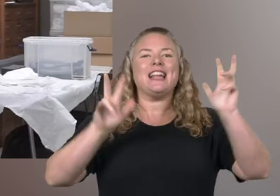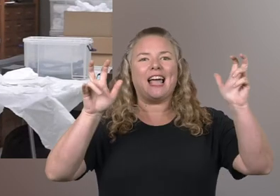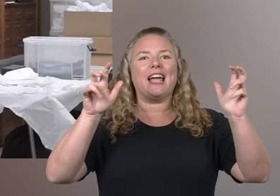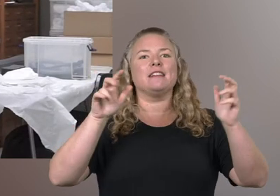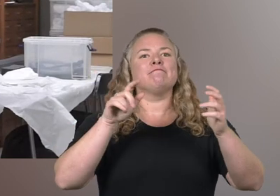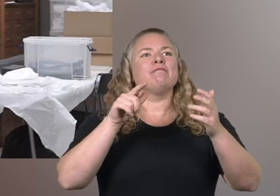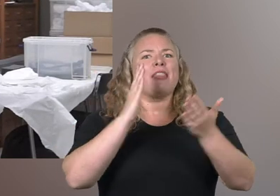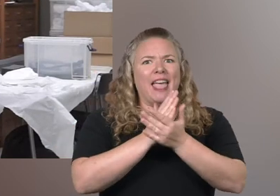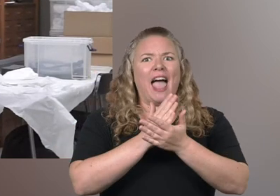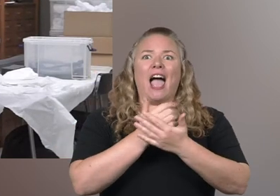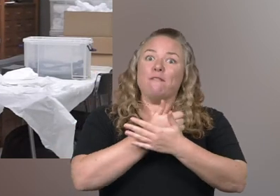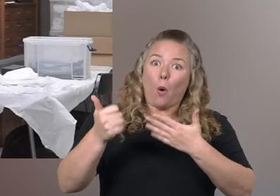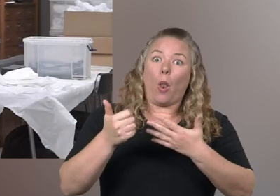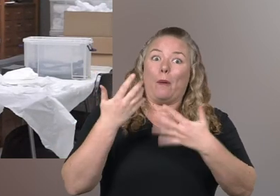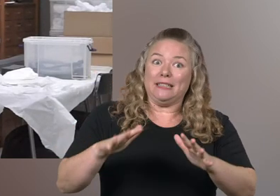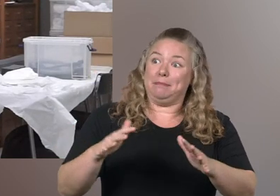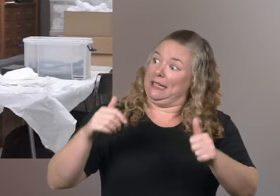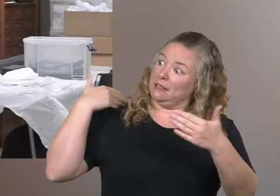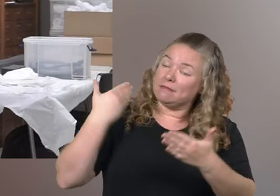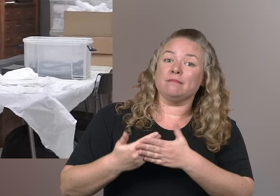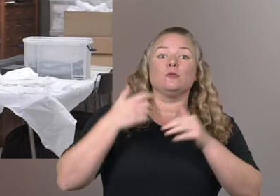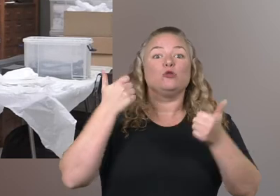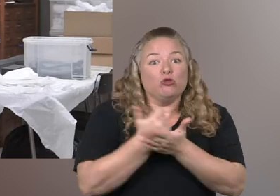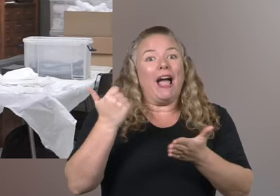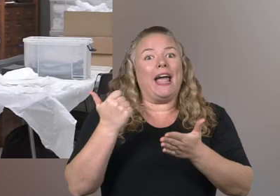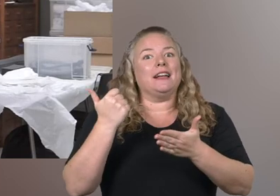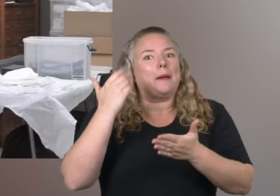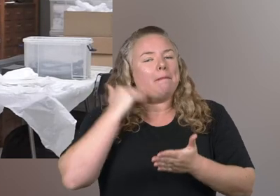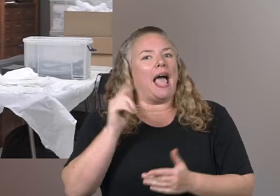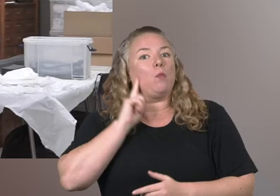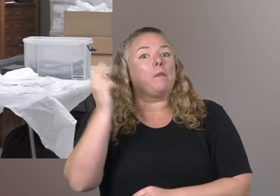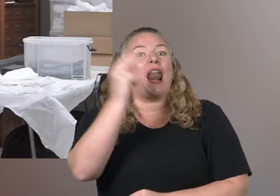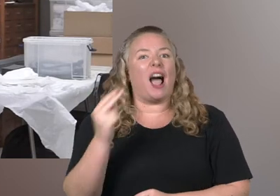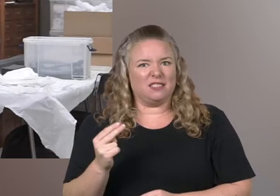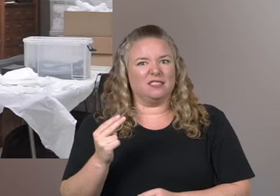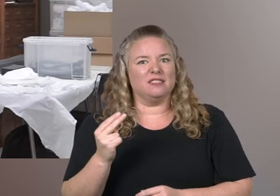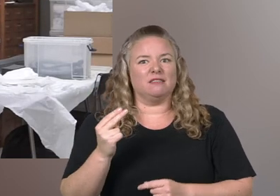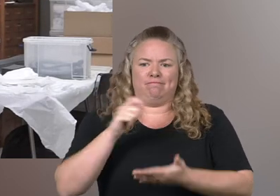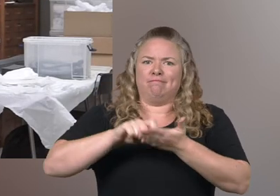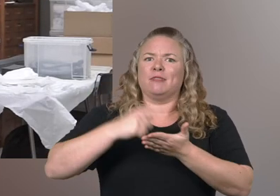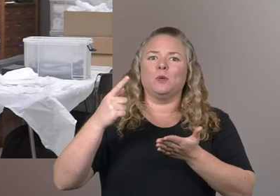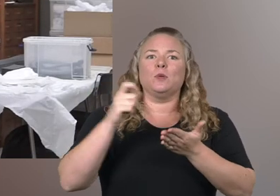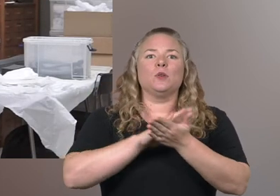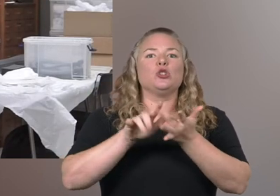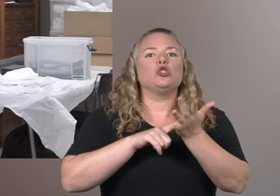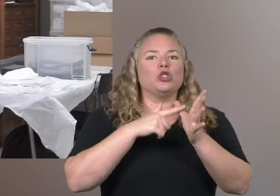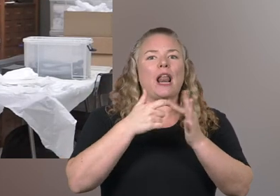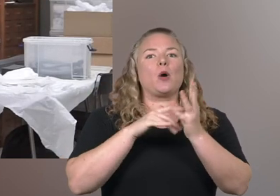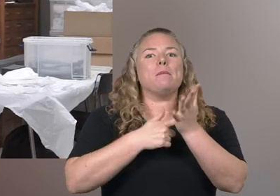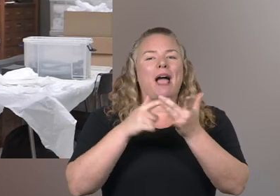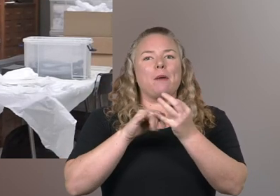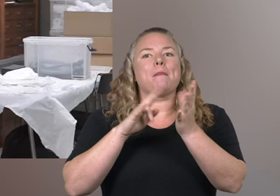essay, There Have Always Been Great Black Women Artists, that Shaila Kumari Berman